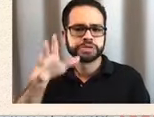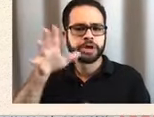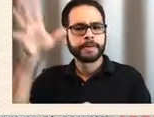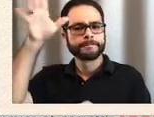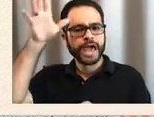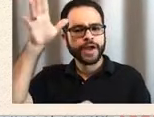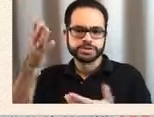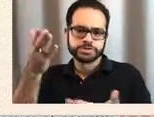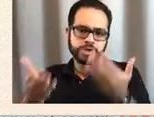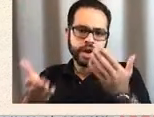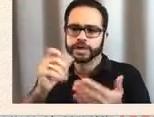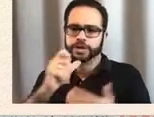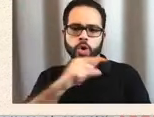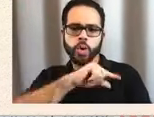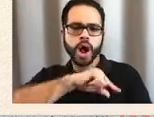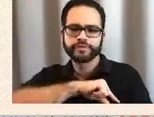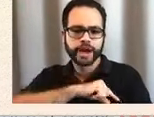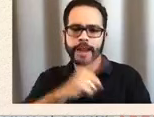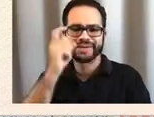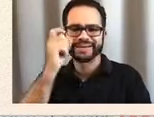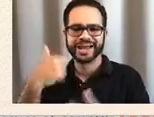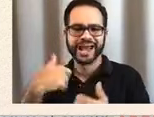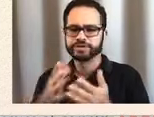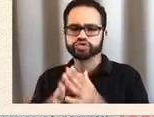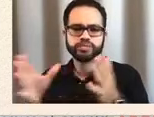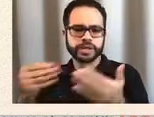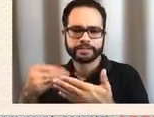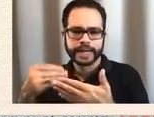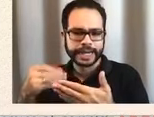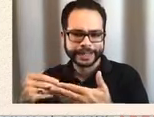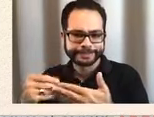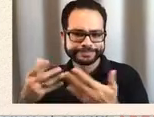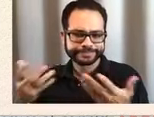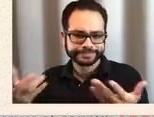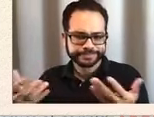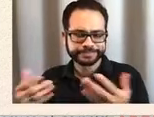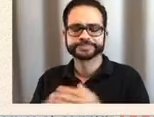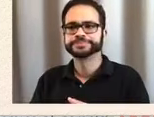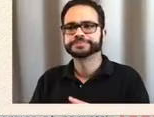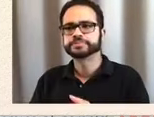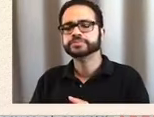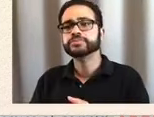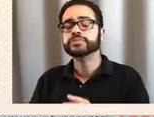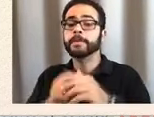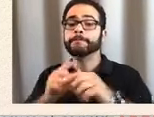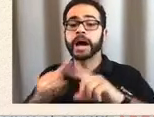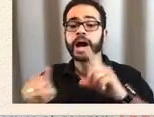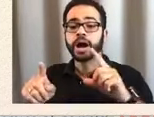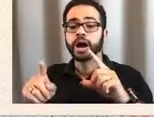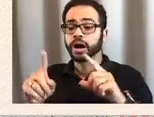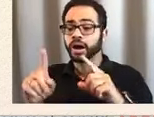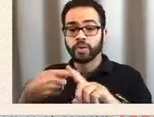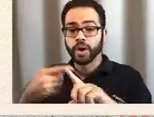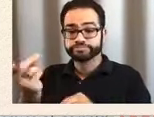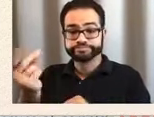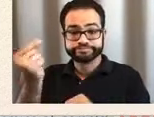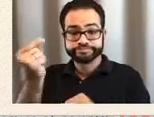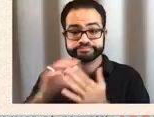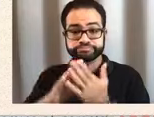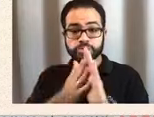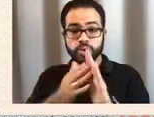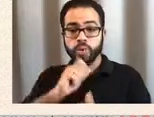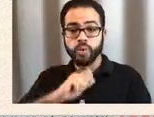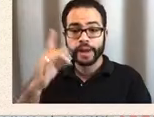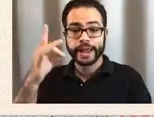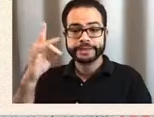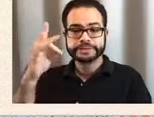have been denied because they don't qualify on a financial level. But the minute that person turns 18, you can file